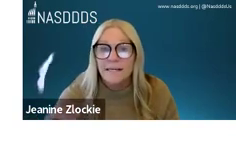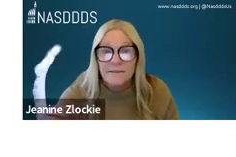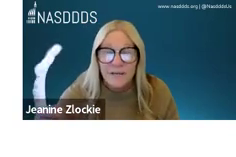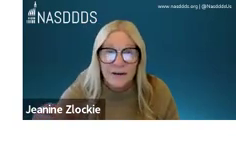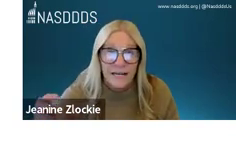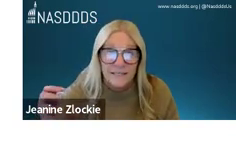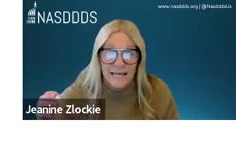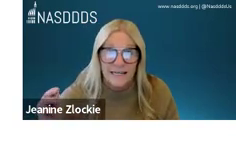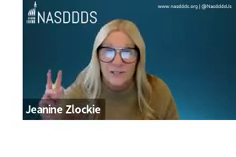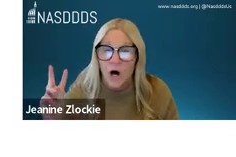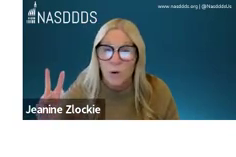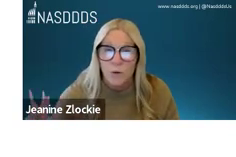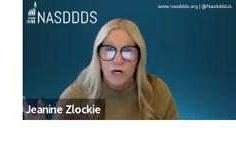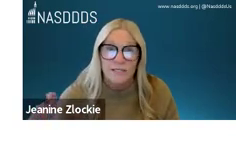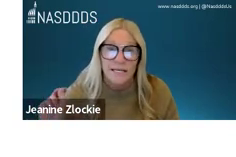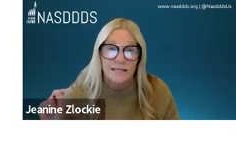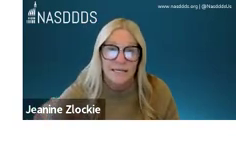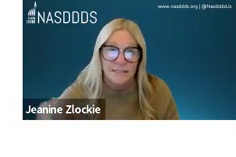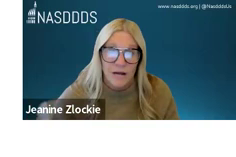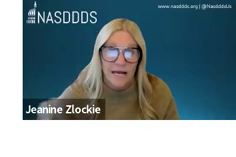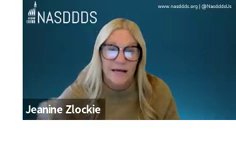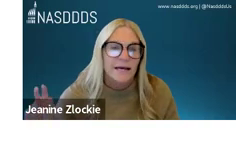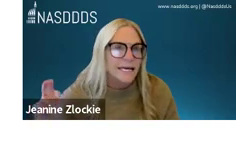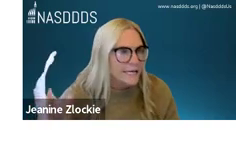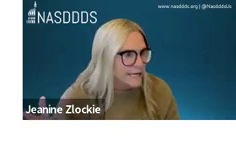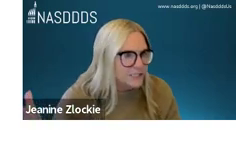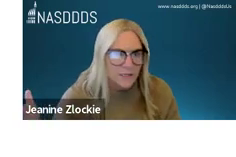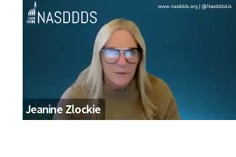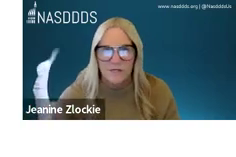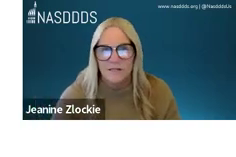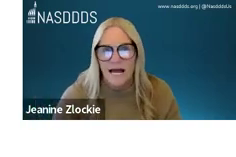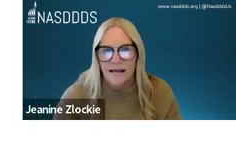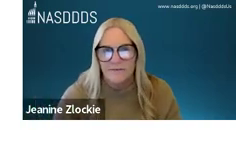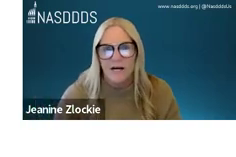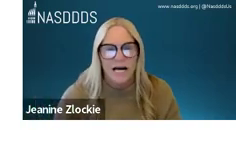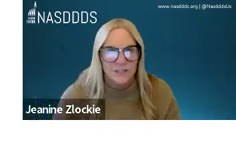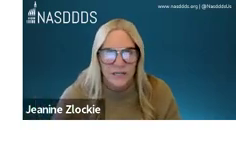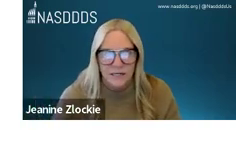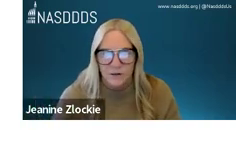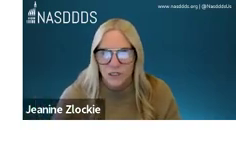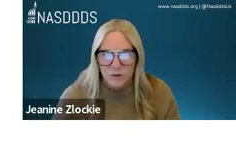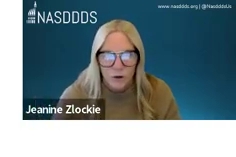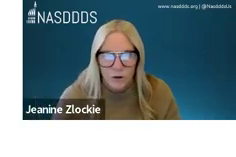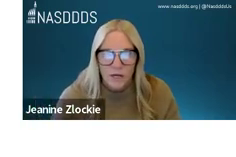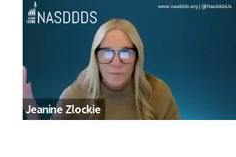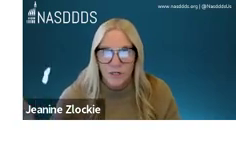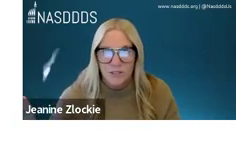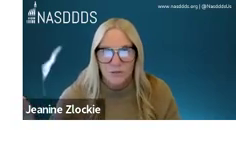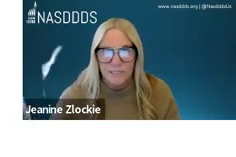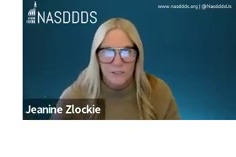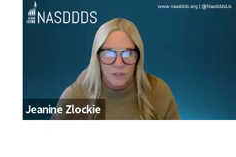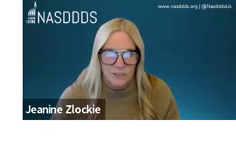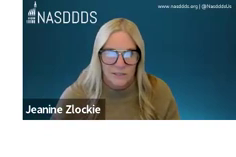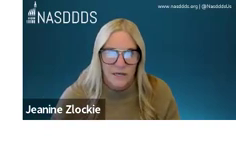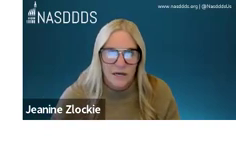in competitive integrated settings, all words in this red, engage in community life and control